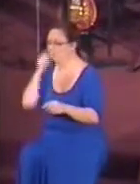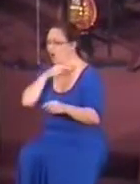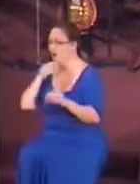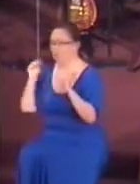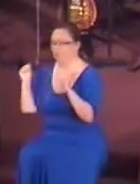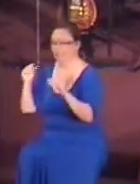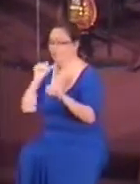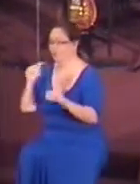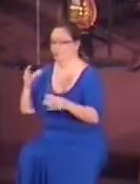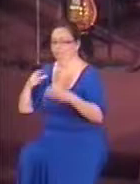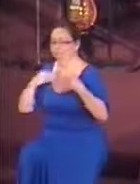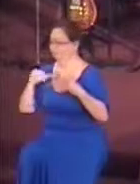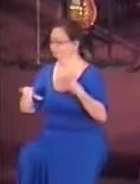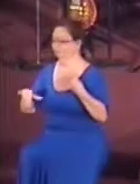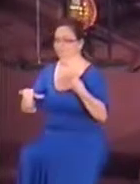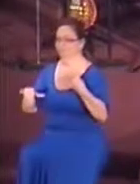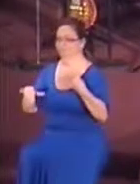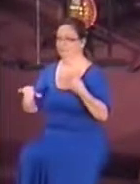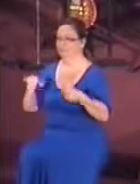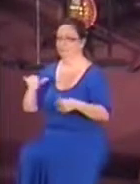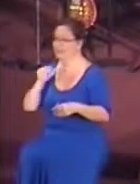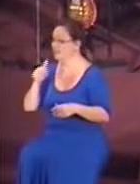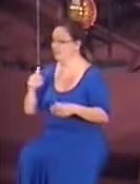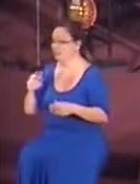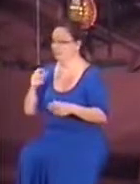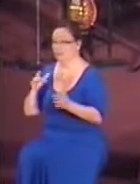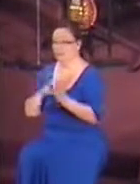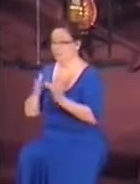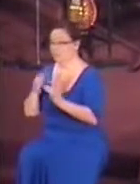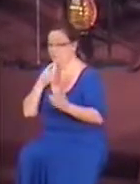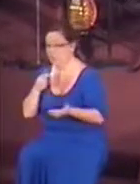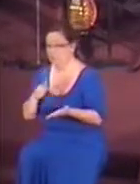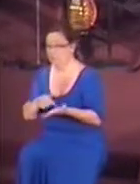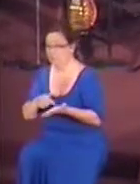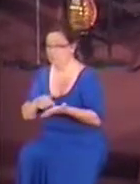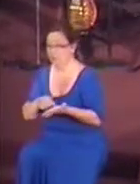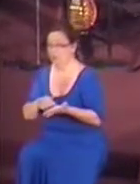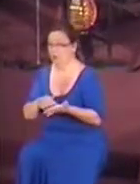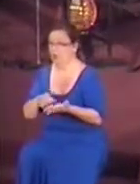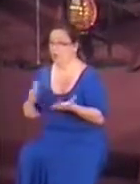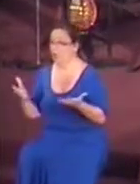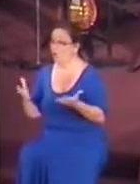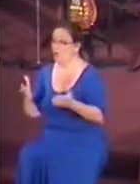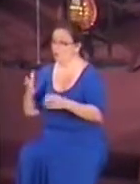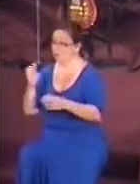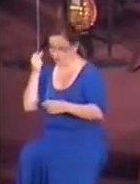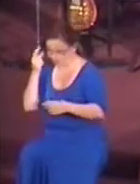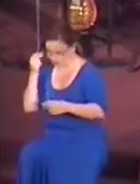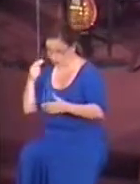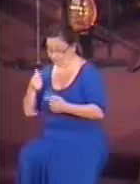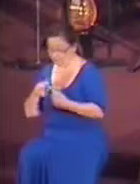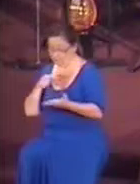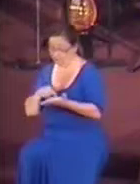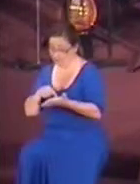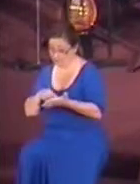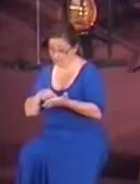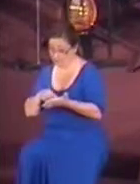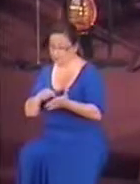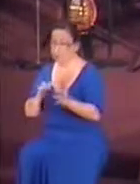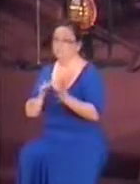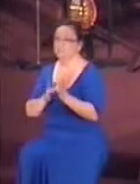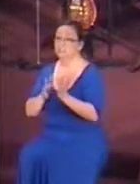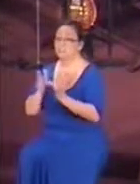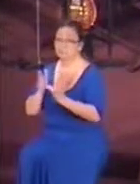not fall for it. And that's not what Jesus is talking about here. But what we should glean from this is that even the disciples of